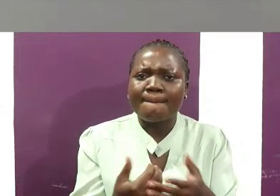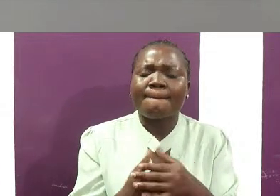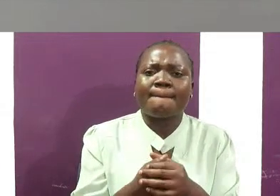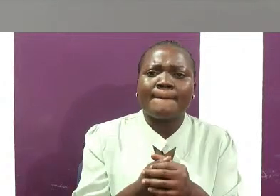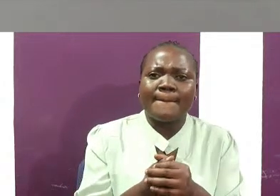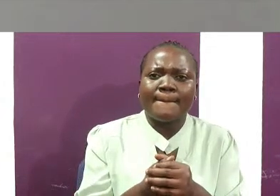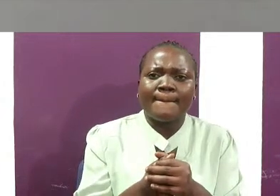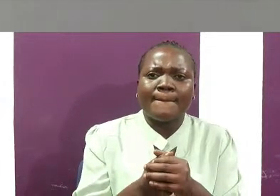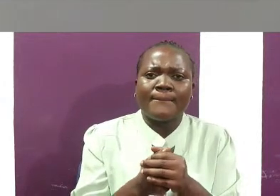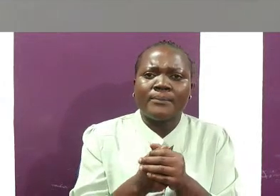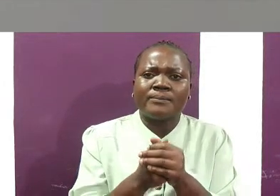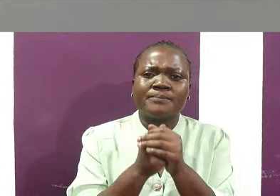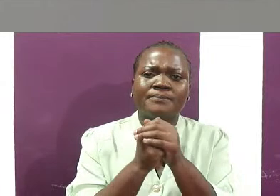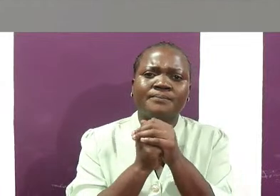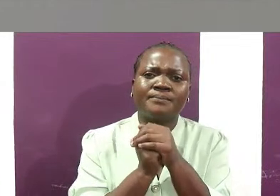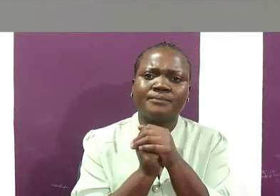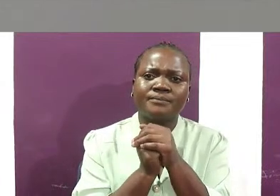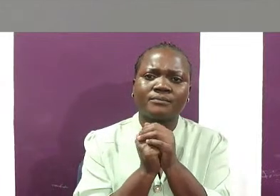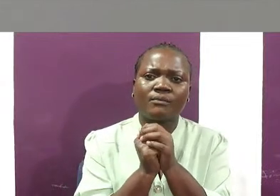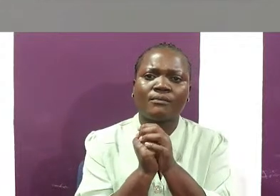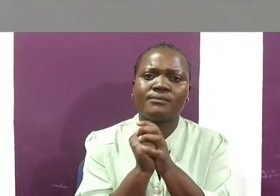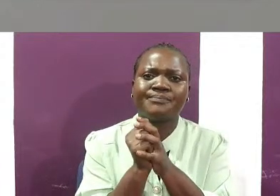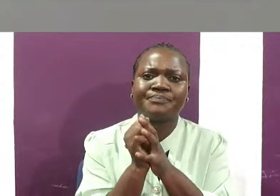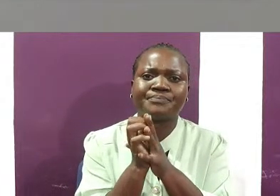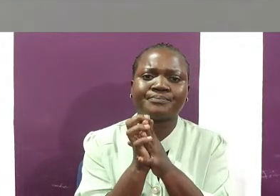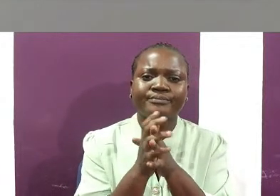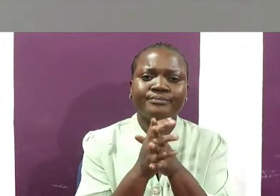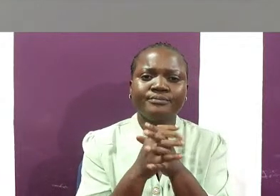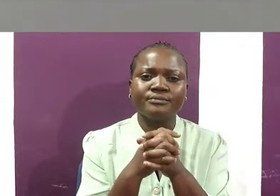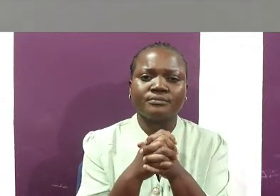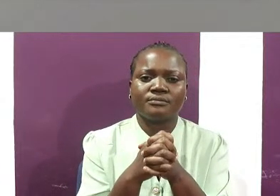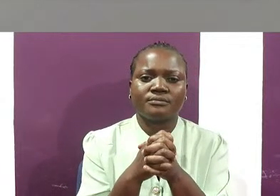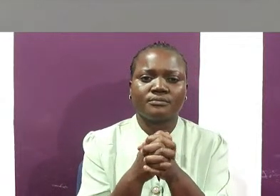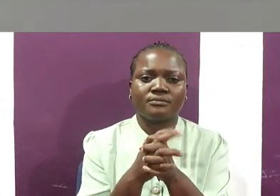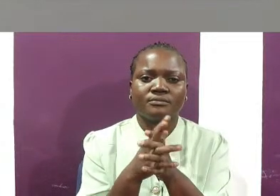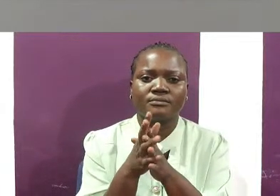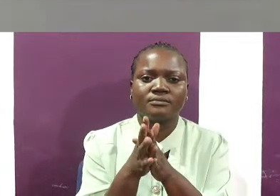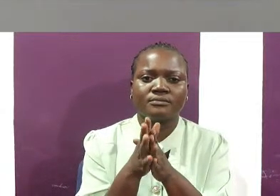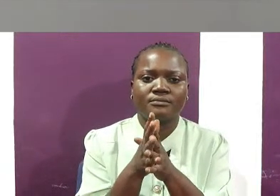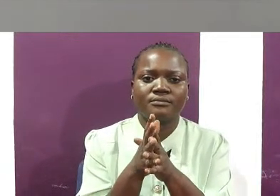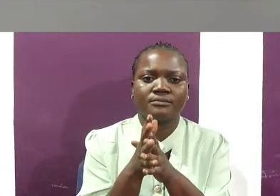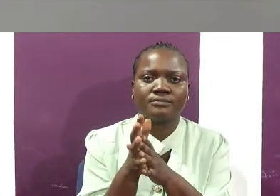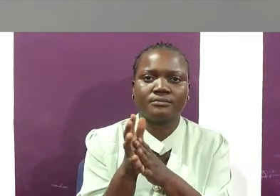This only I want to learn from you. Did you receive the Spirit by the works of the law or by the hearing of faith?